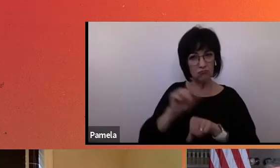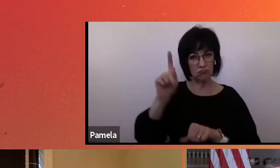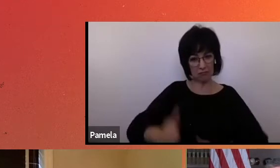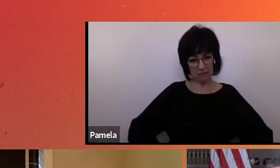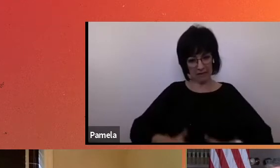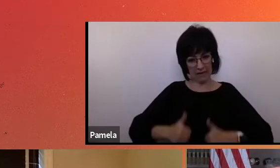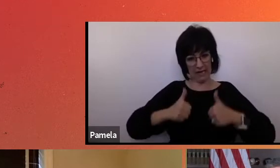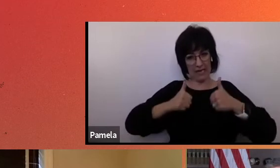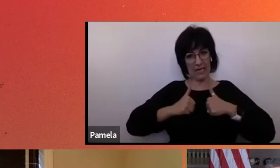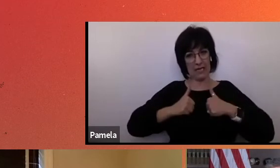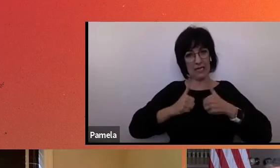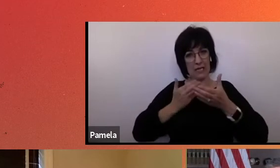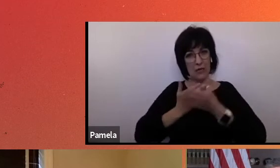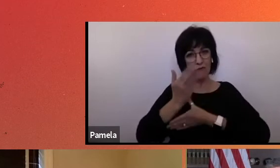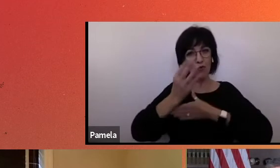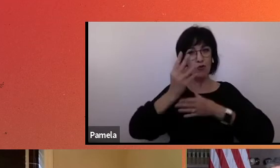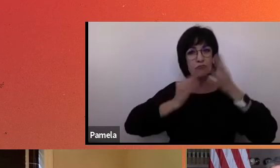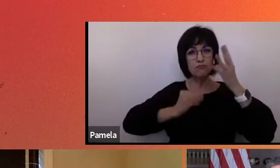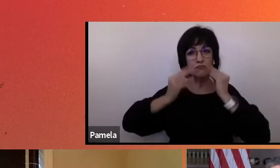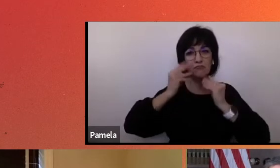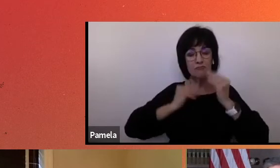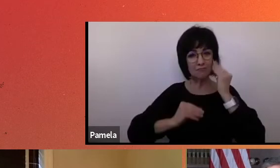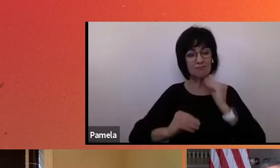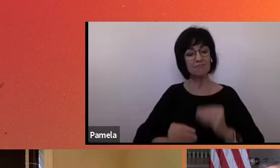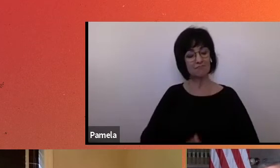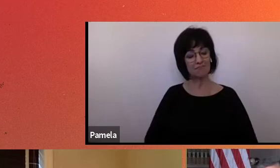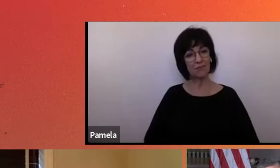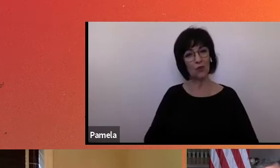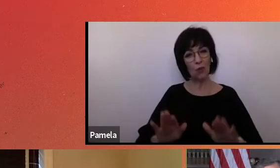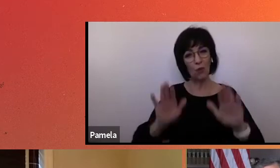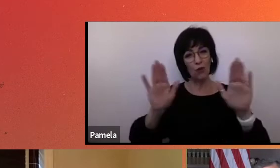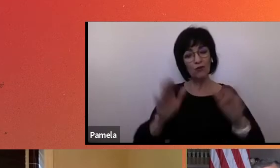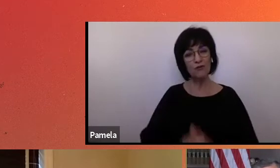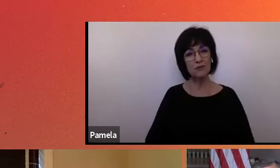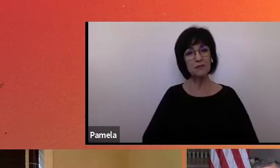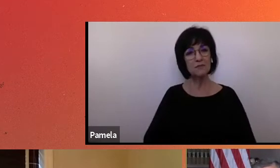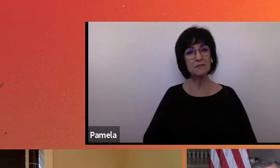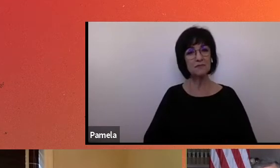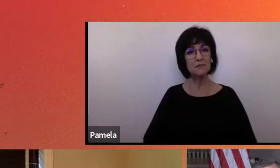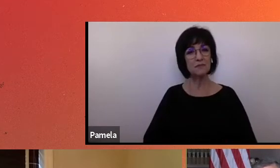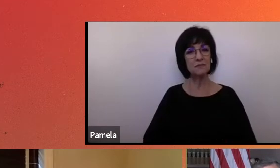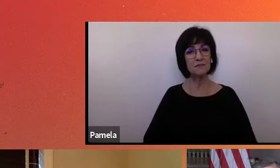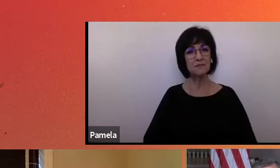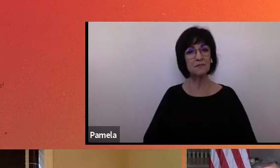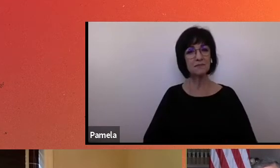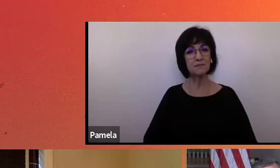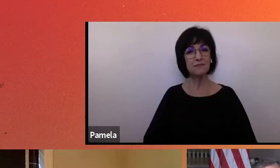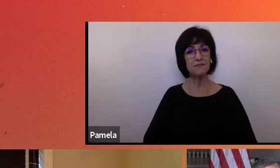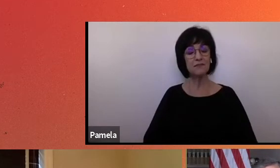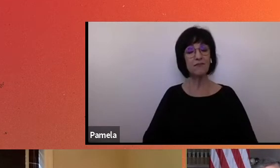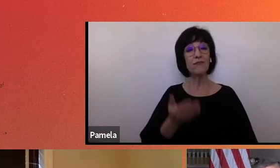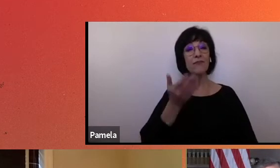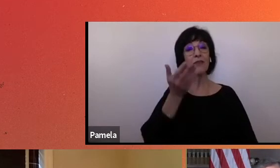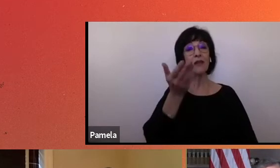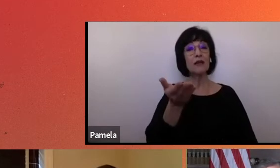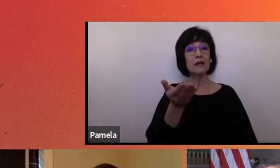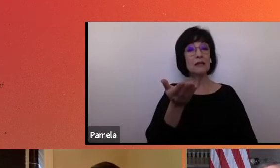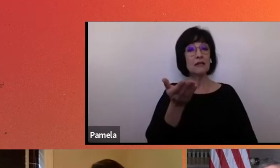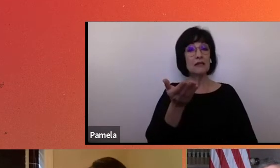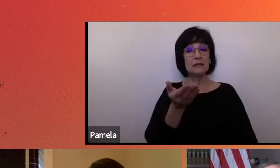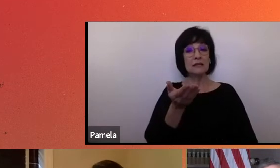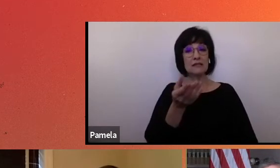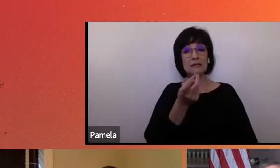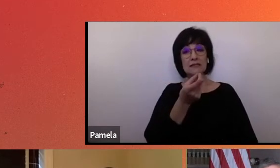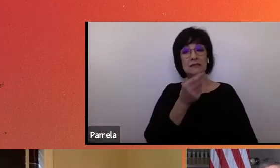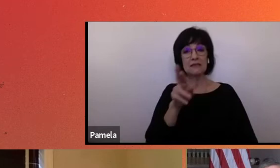Dr. Young, would you like to put in a greater context some of what the Historical Society is doing and